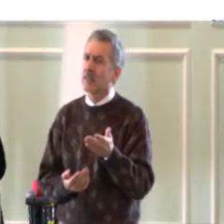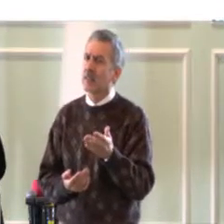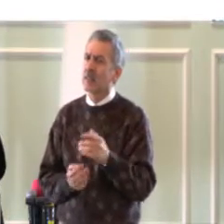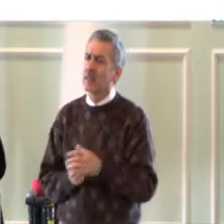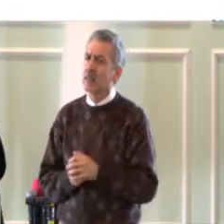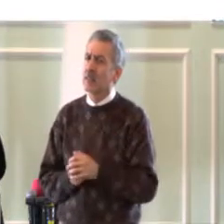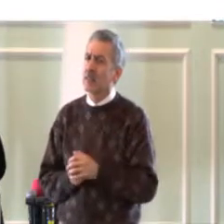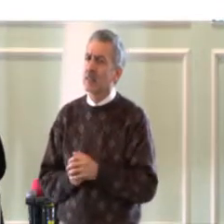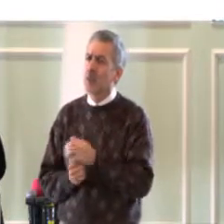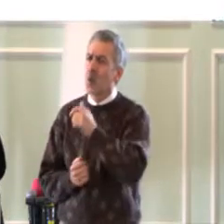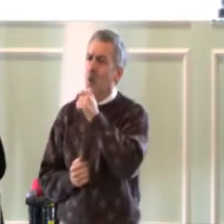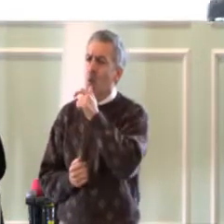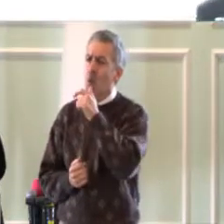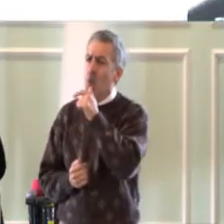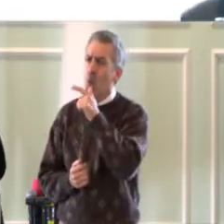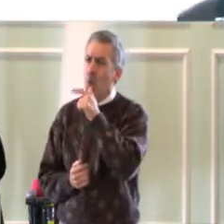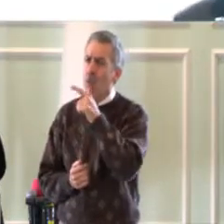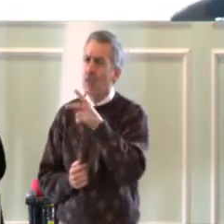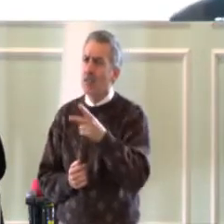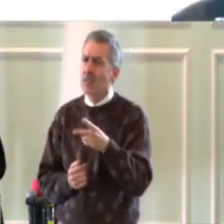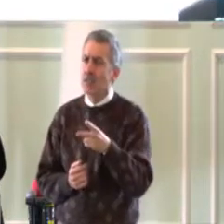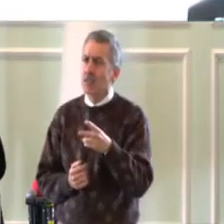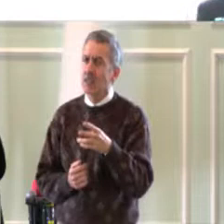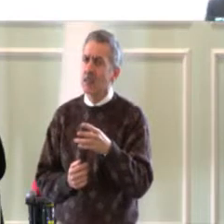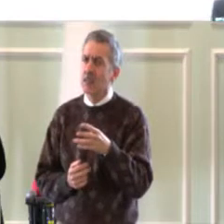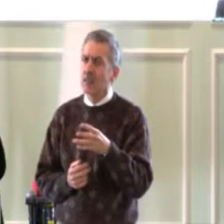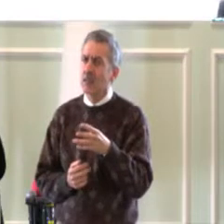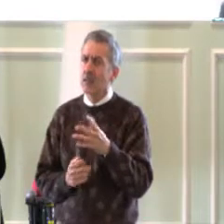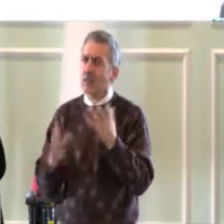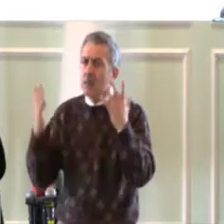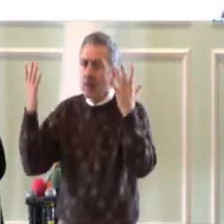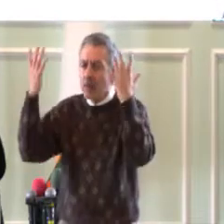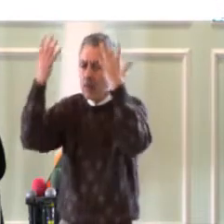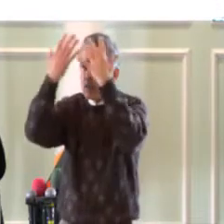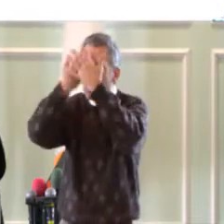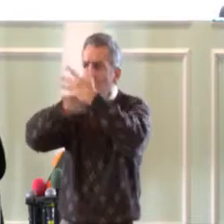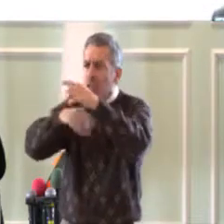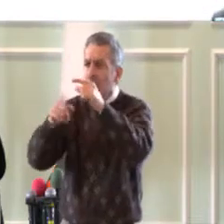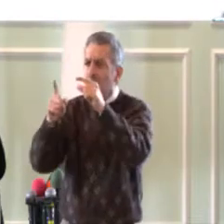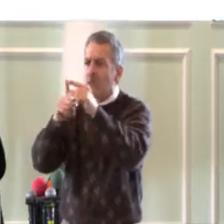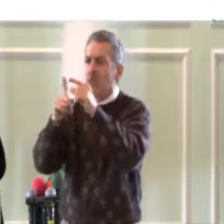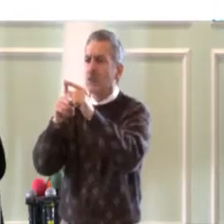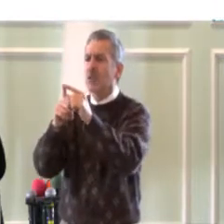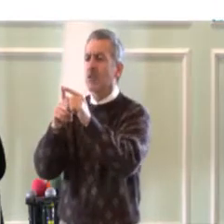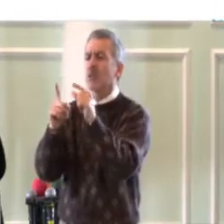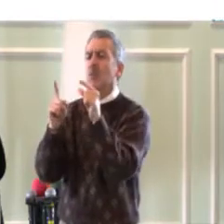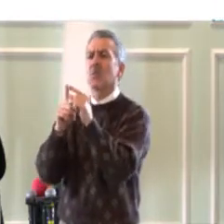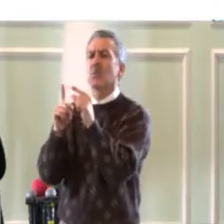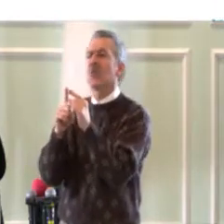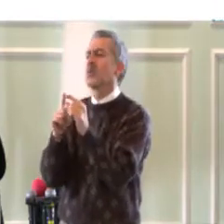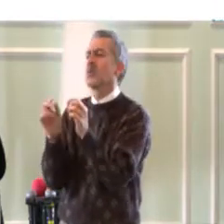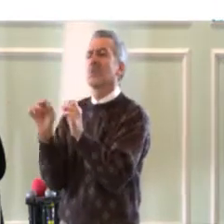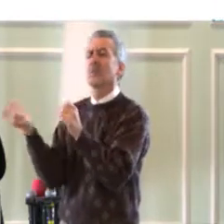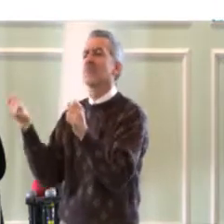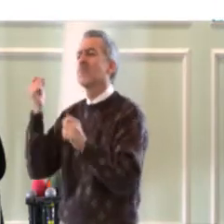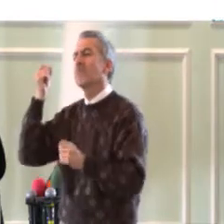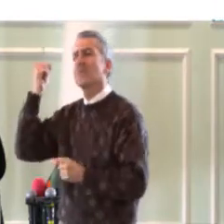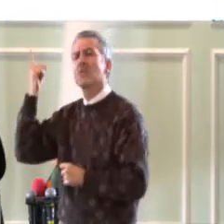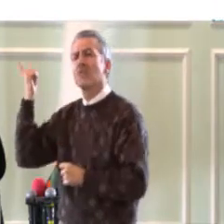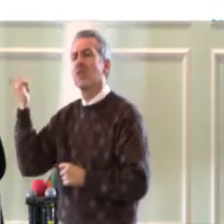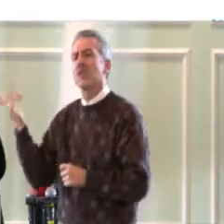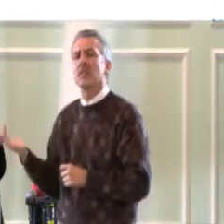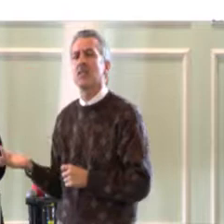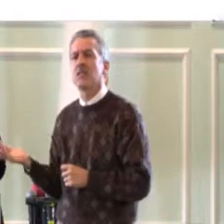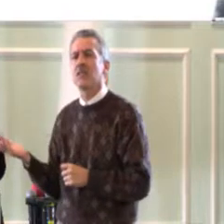himself. "Who is this who darkens counsel by words without knowledge? Now prepare yourself like a man. I